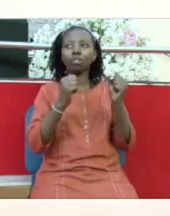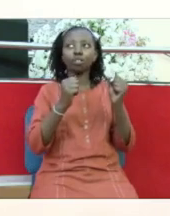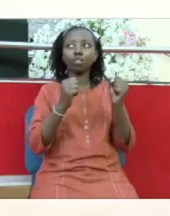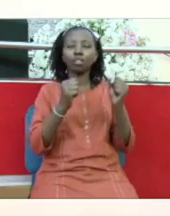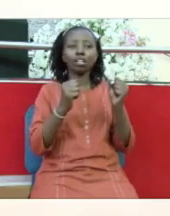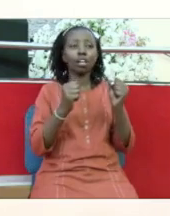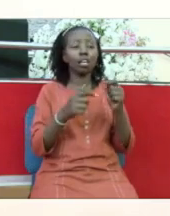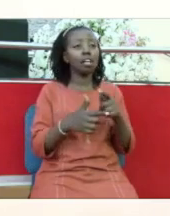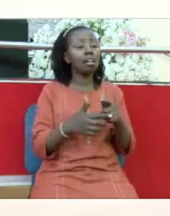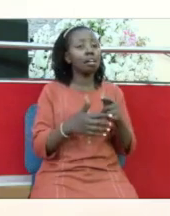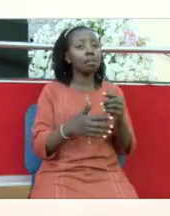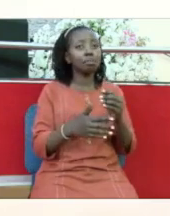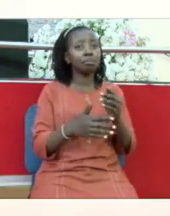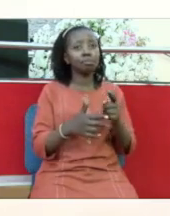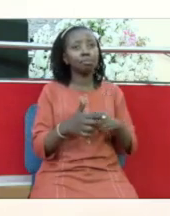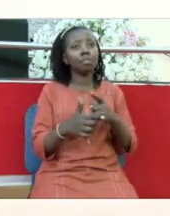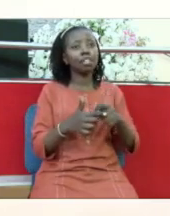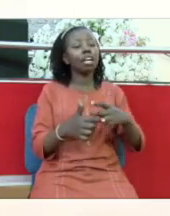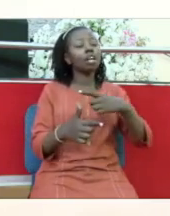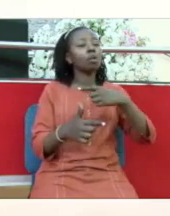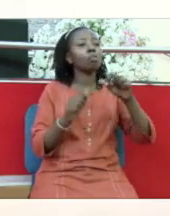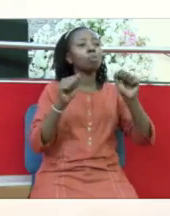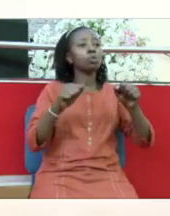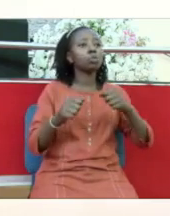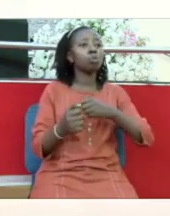then you can go in his power.